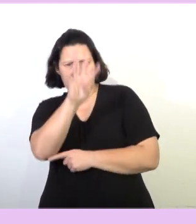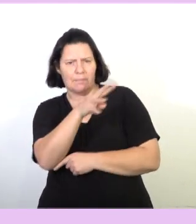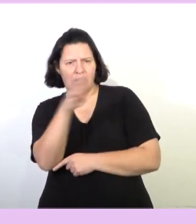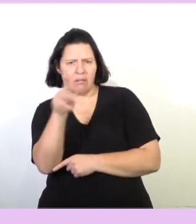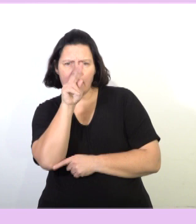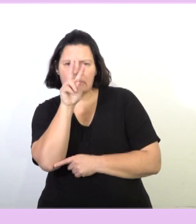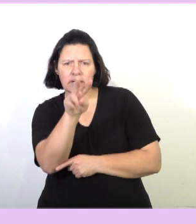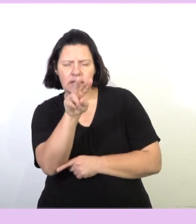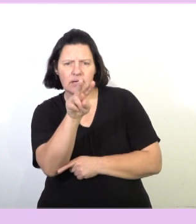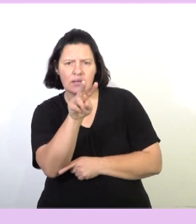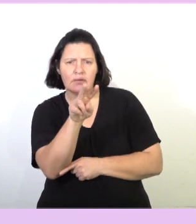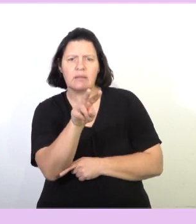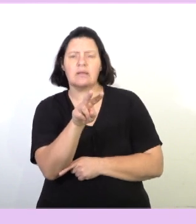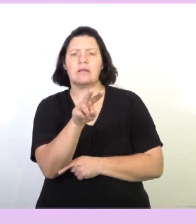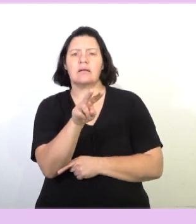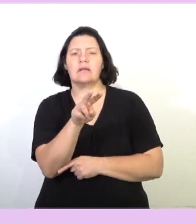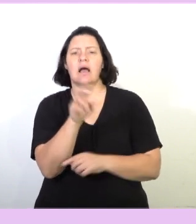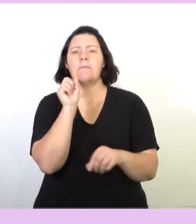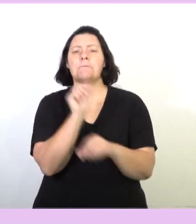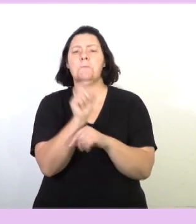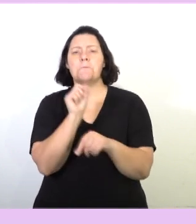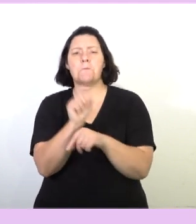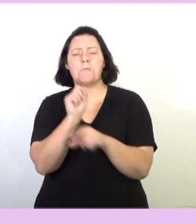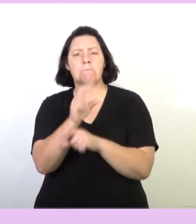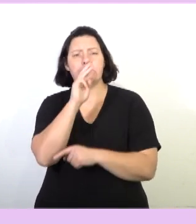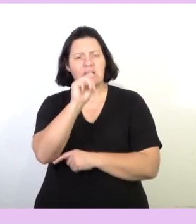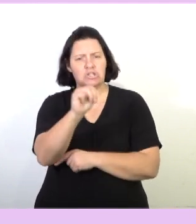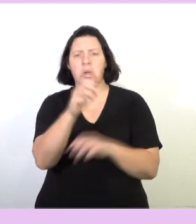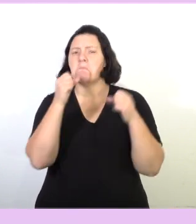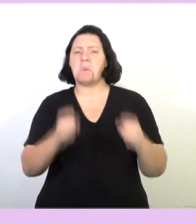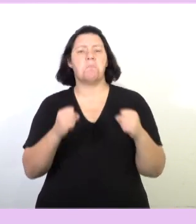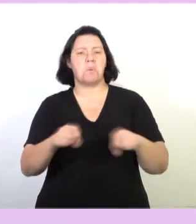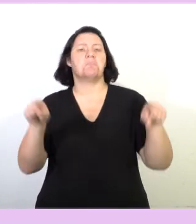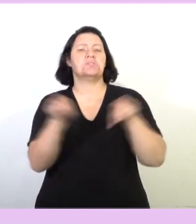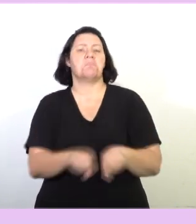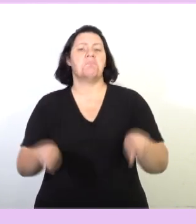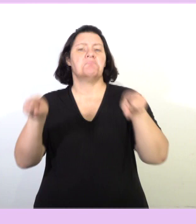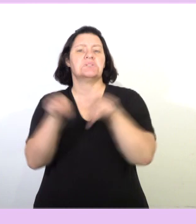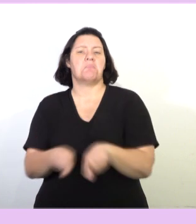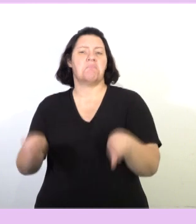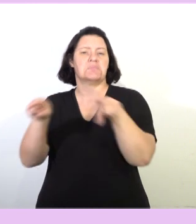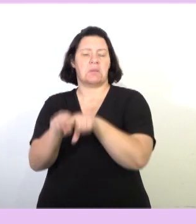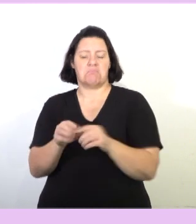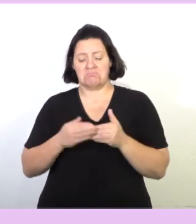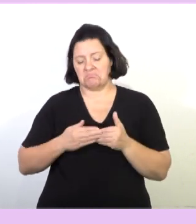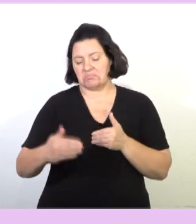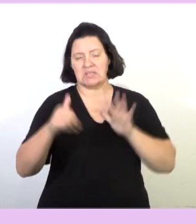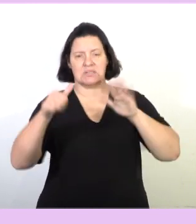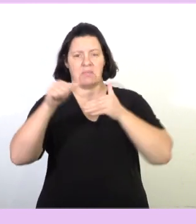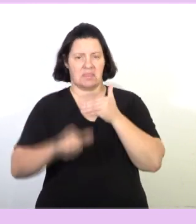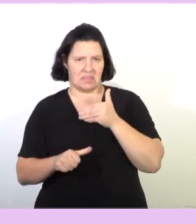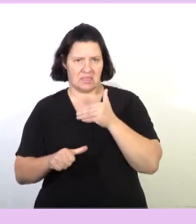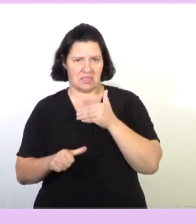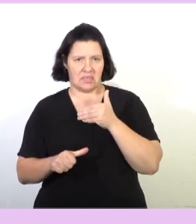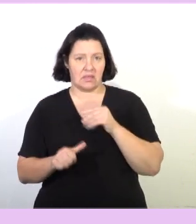table, can you see that the number of text messages remains the same for the next 6